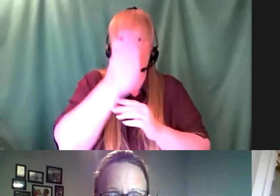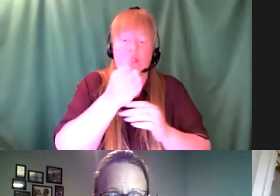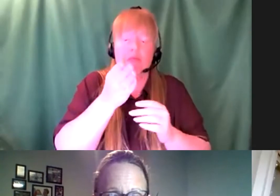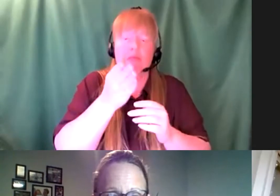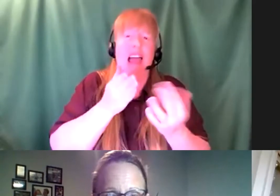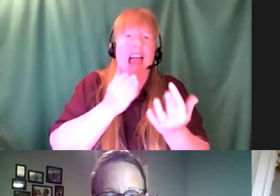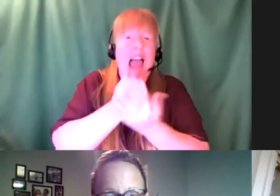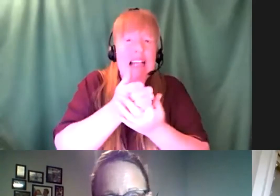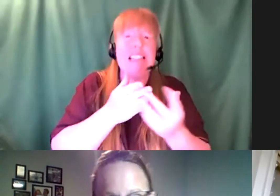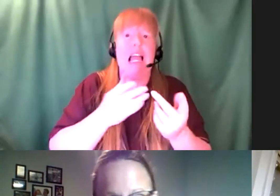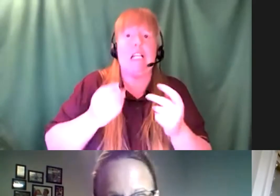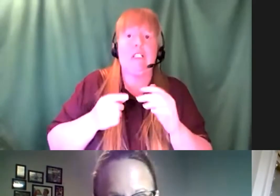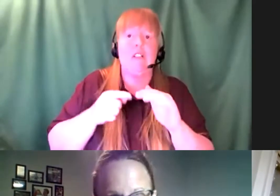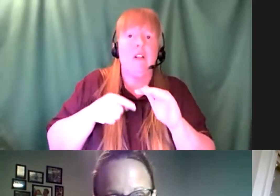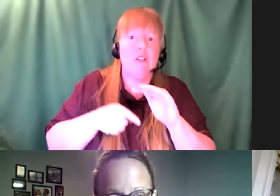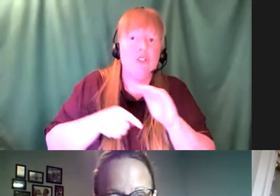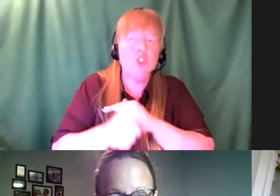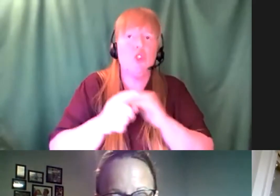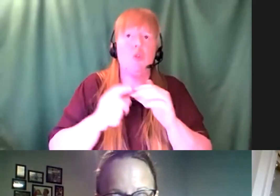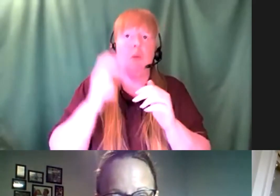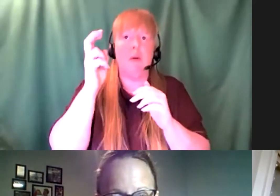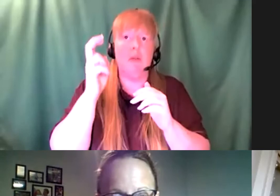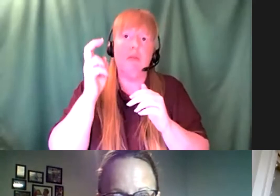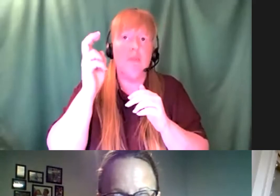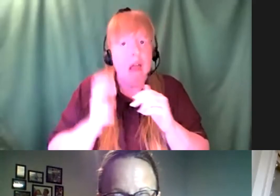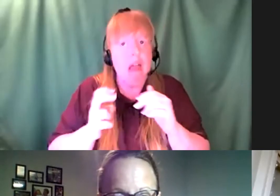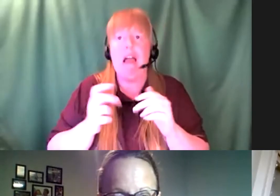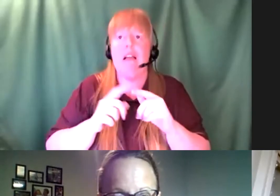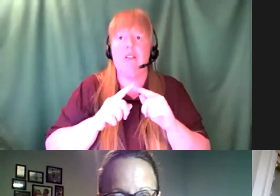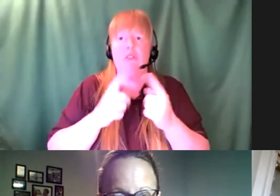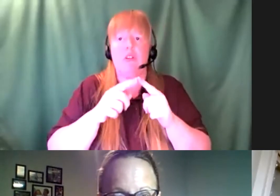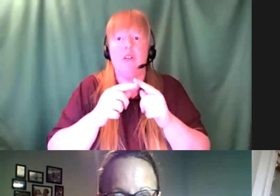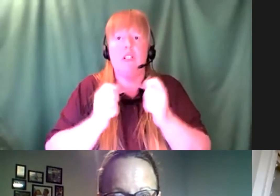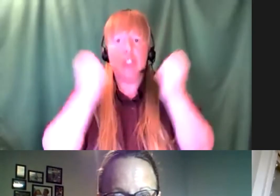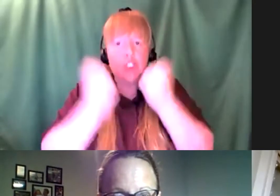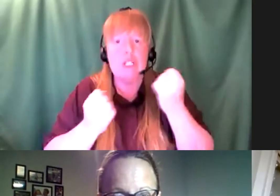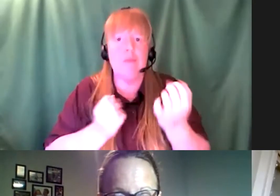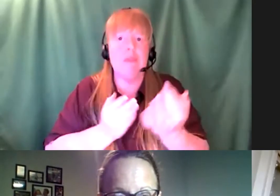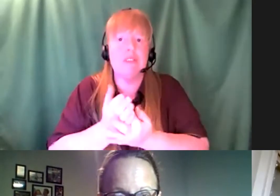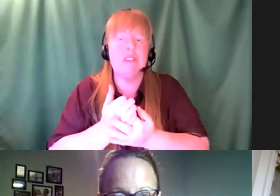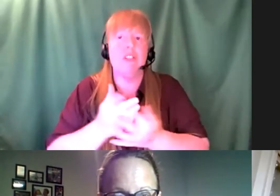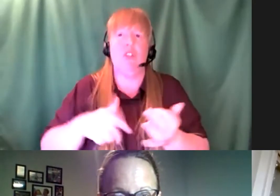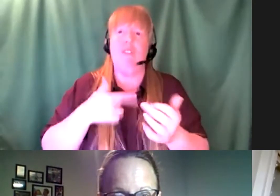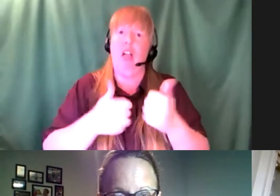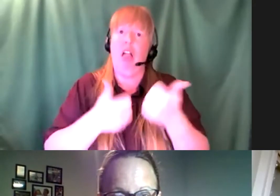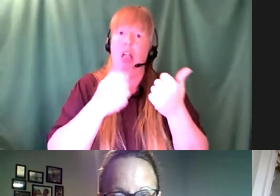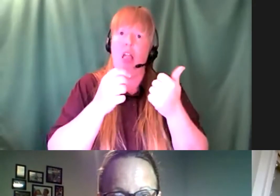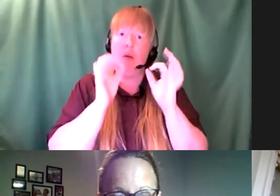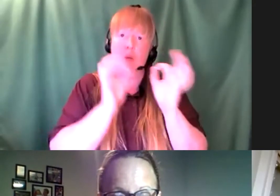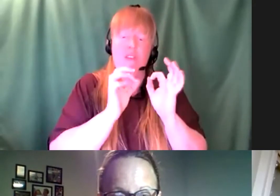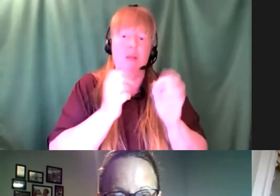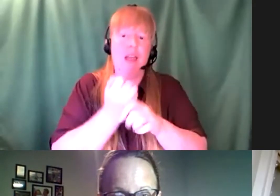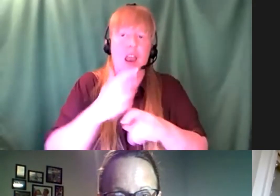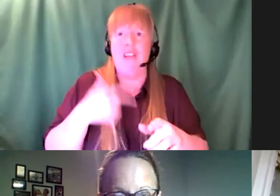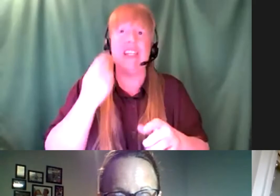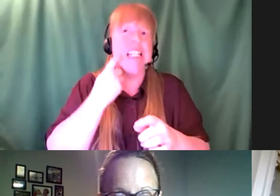not enough? There needs to be a sort of fundamental societal shift? Well, yes and no,